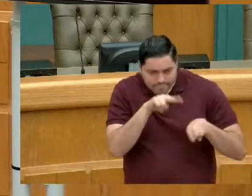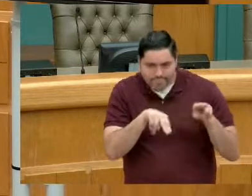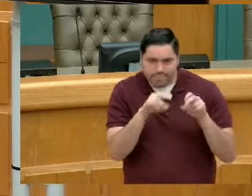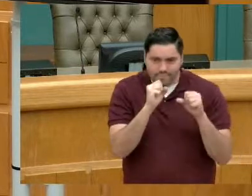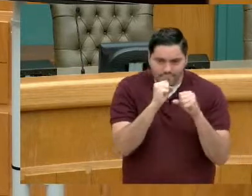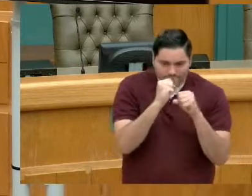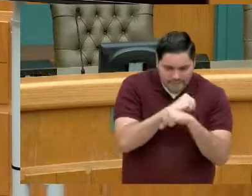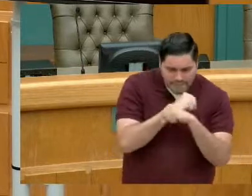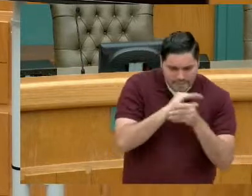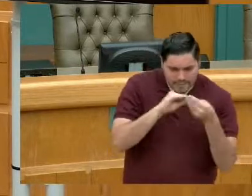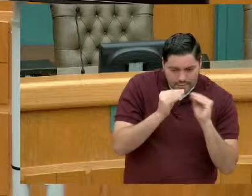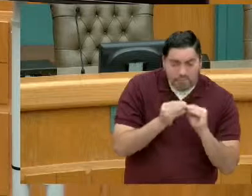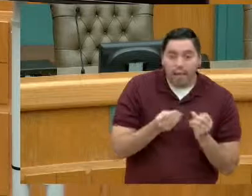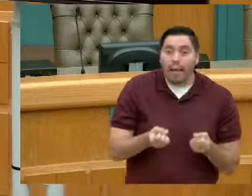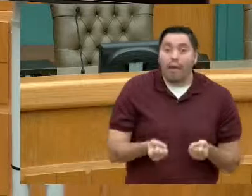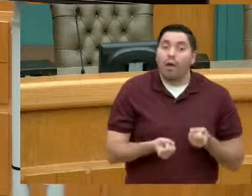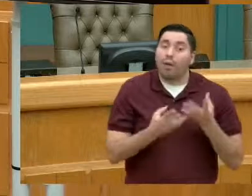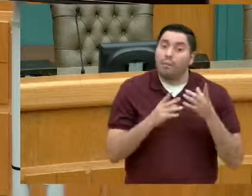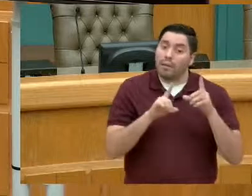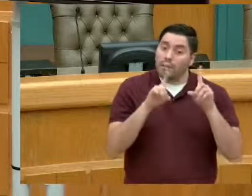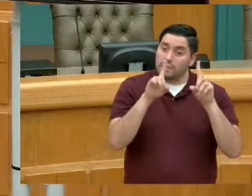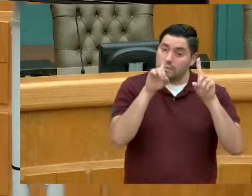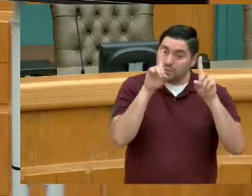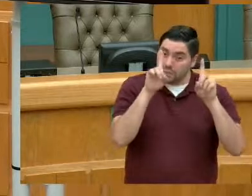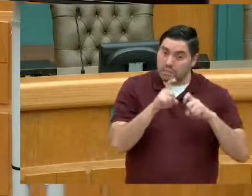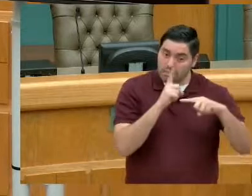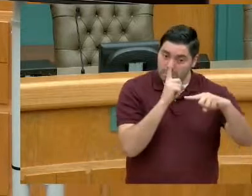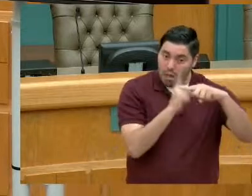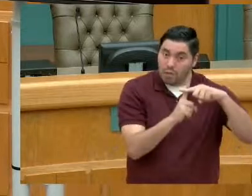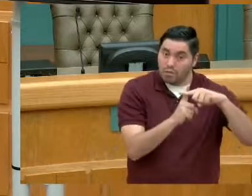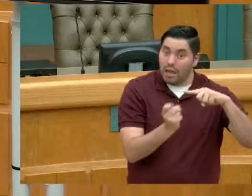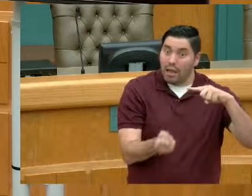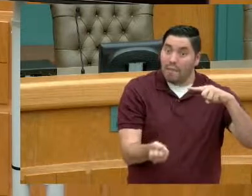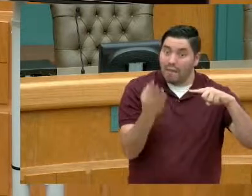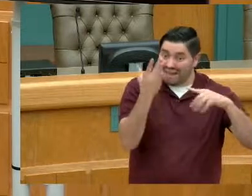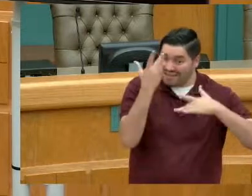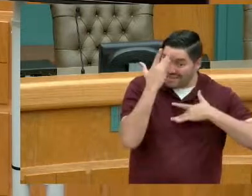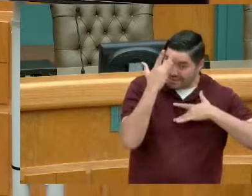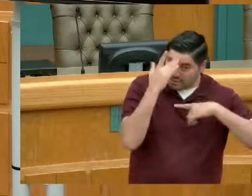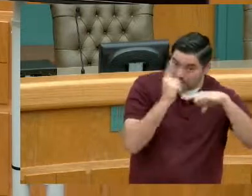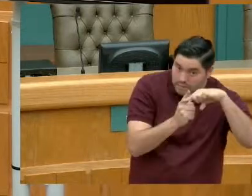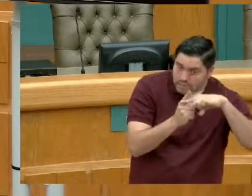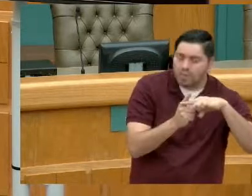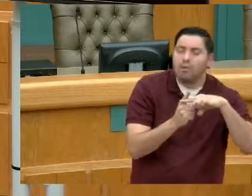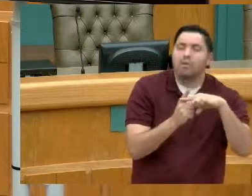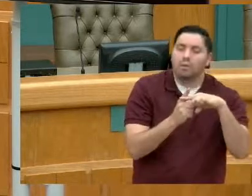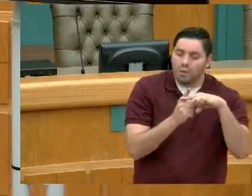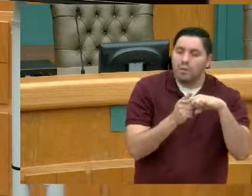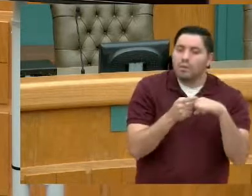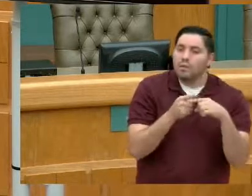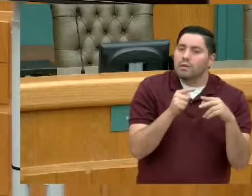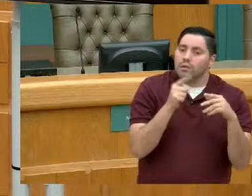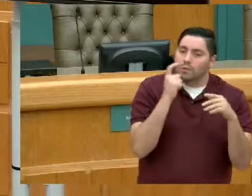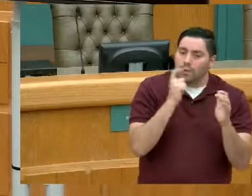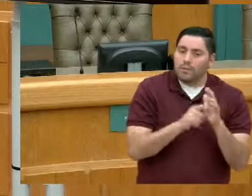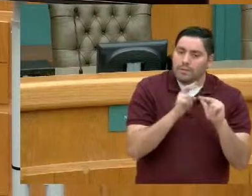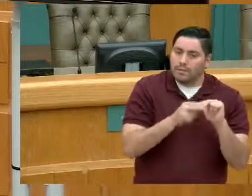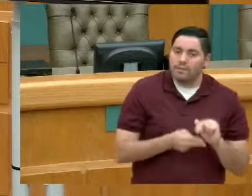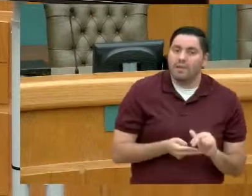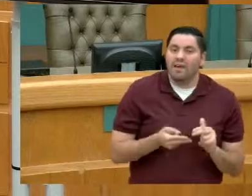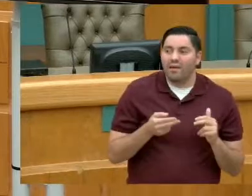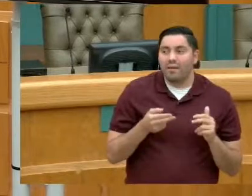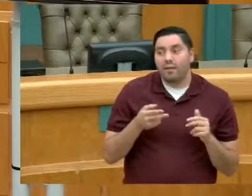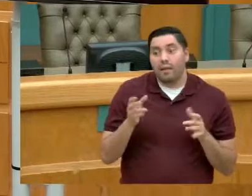percentage testing positive continues to drop. So we're testing more, even though there's still a few more cases this week, say,